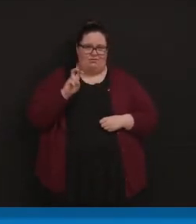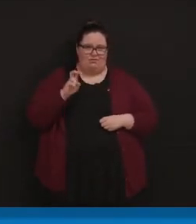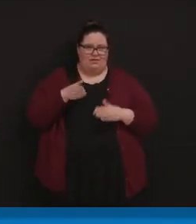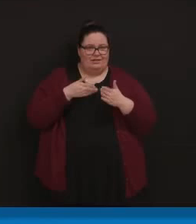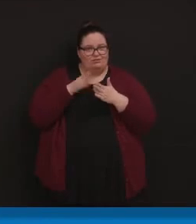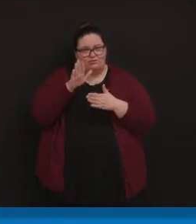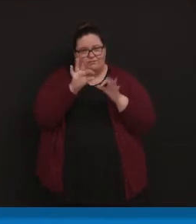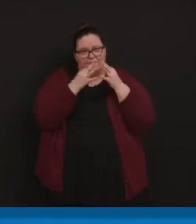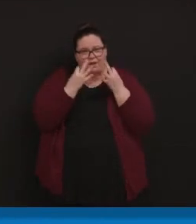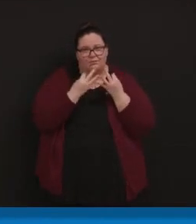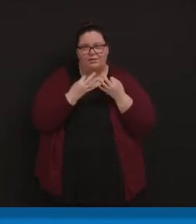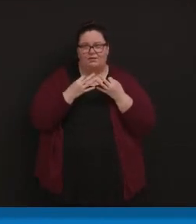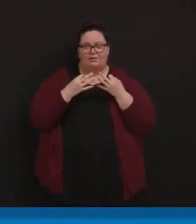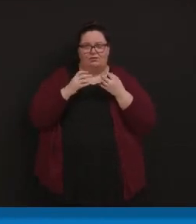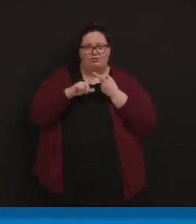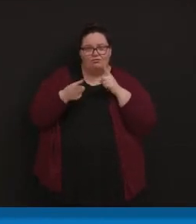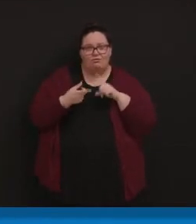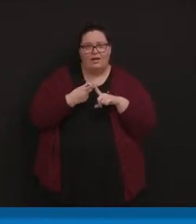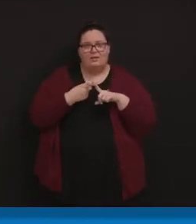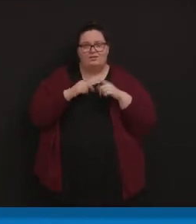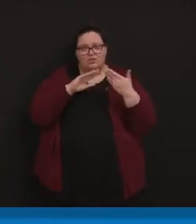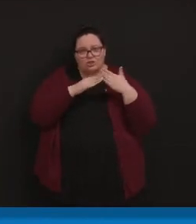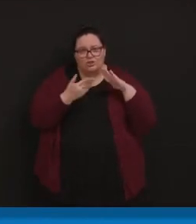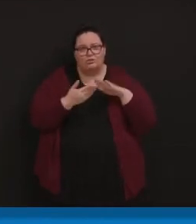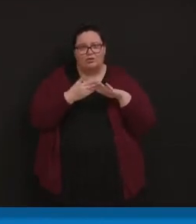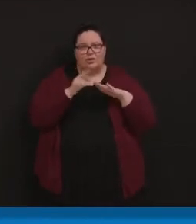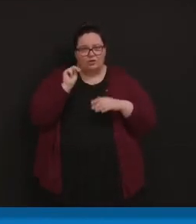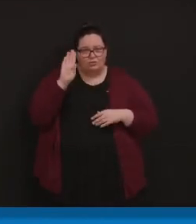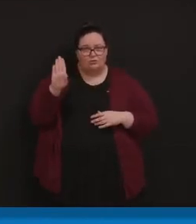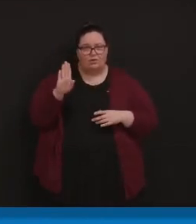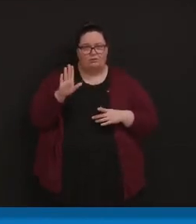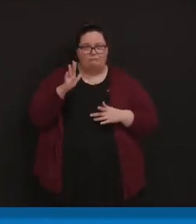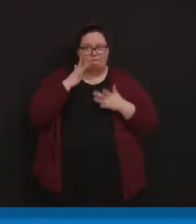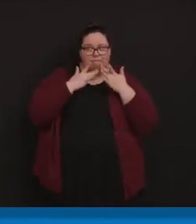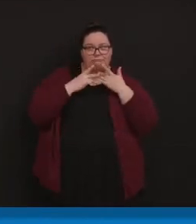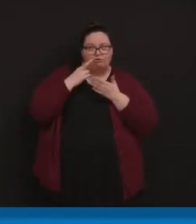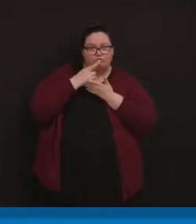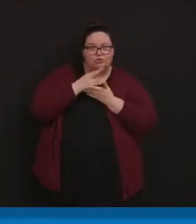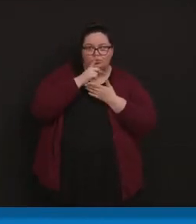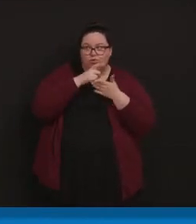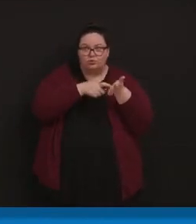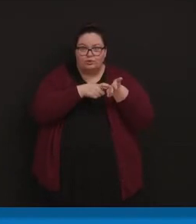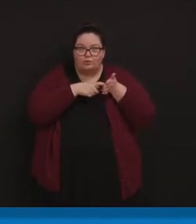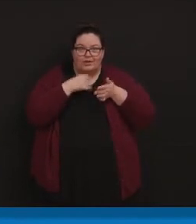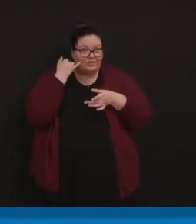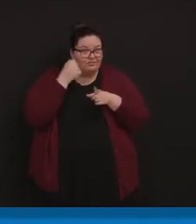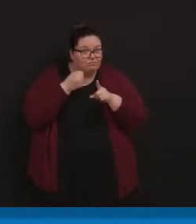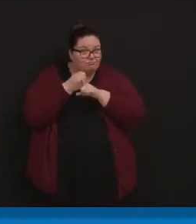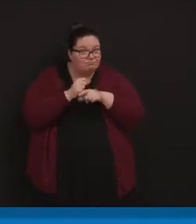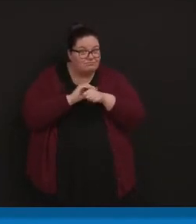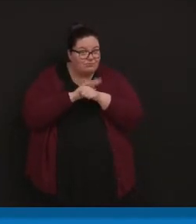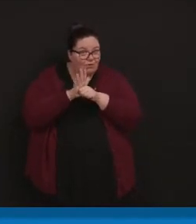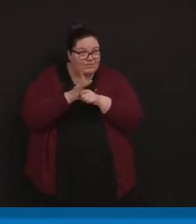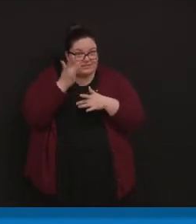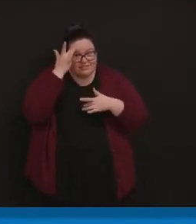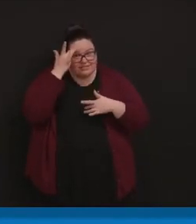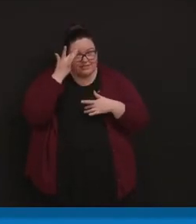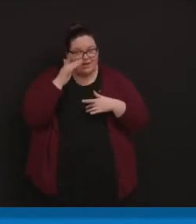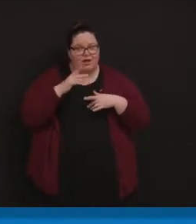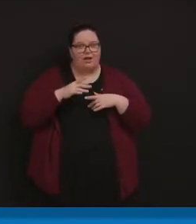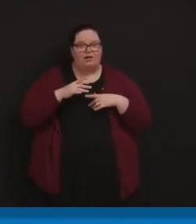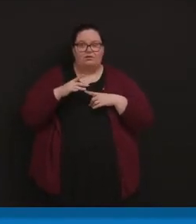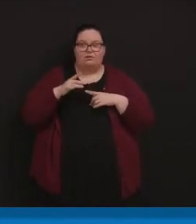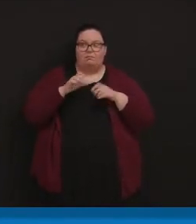community, and against the people in this province. They're draining healthcare resources from people who need it, and they're